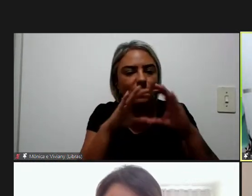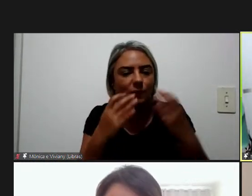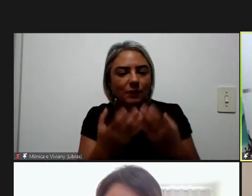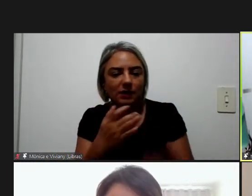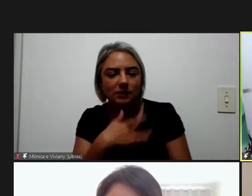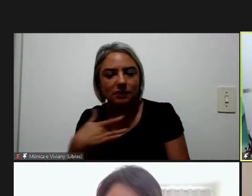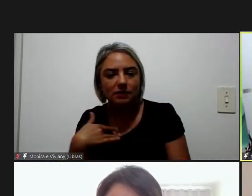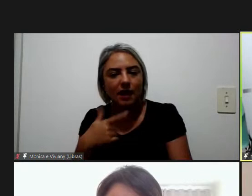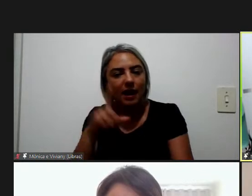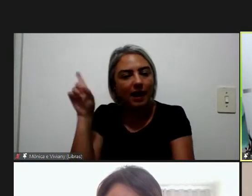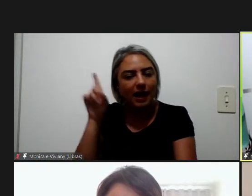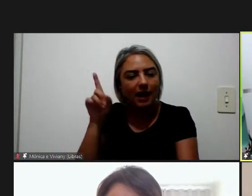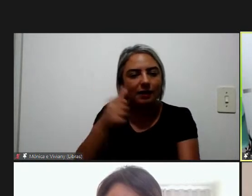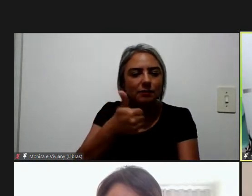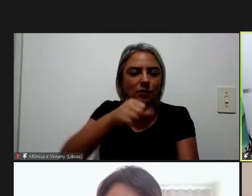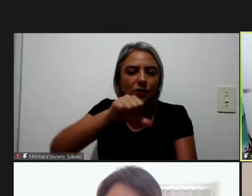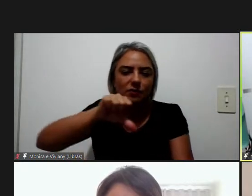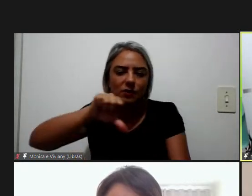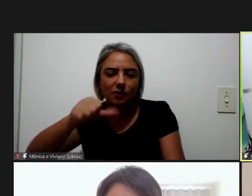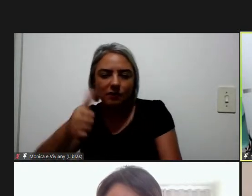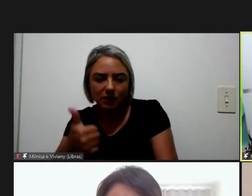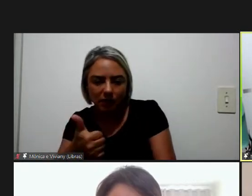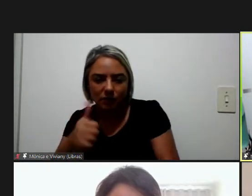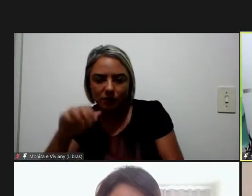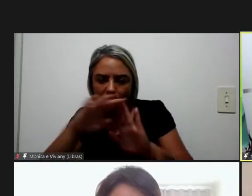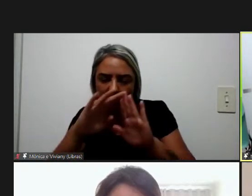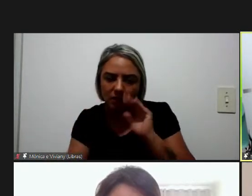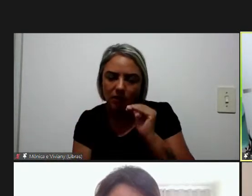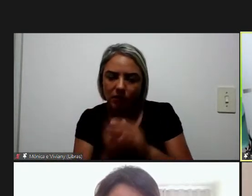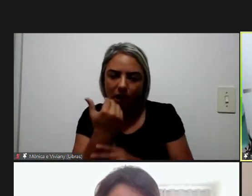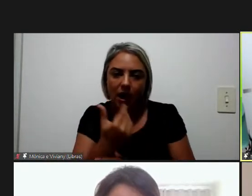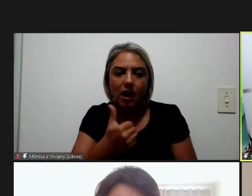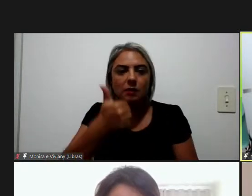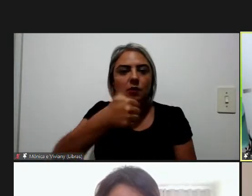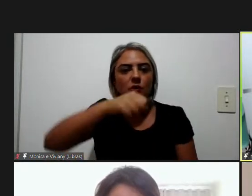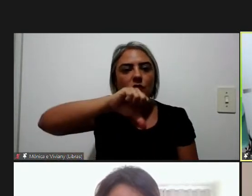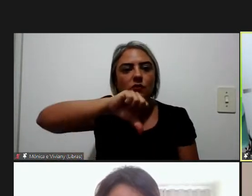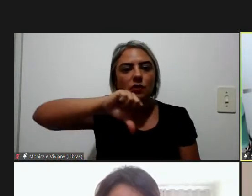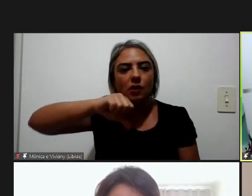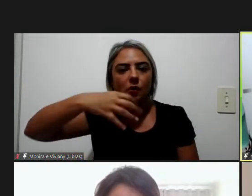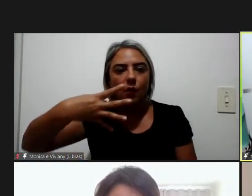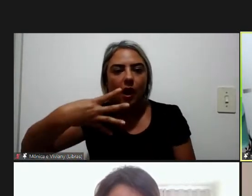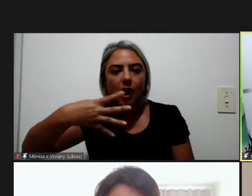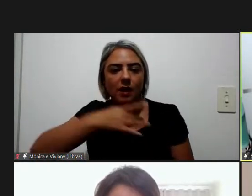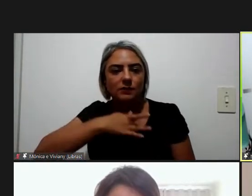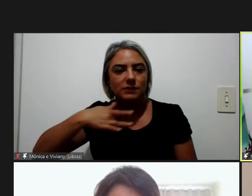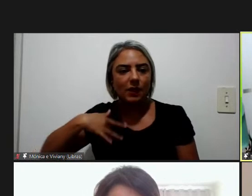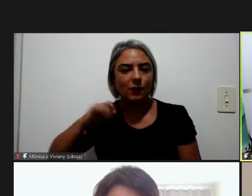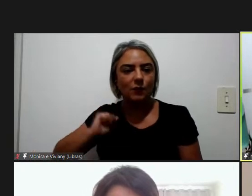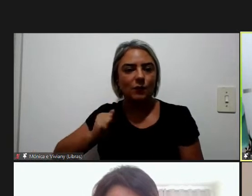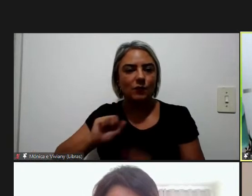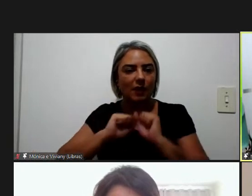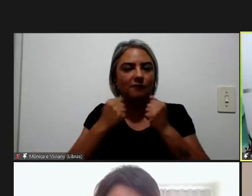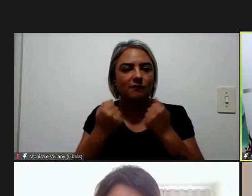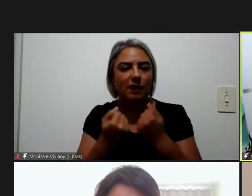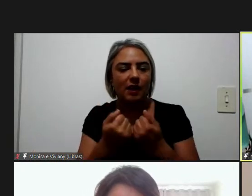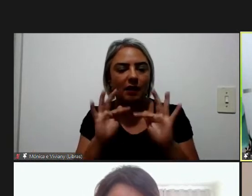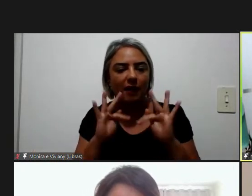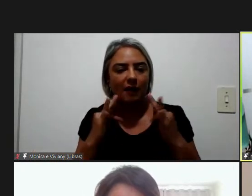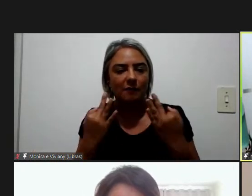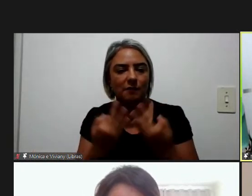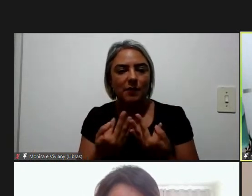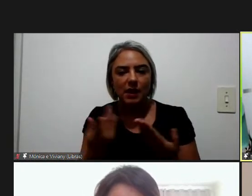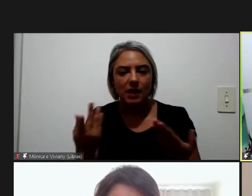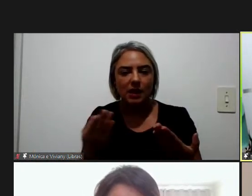the communitary agents in 1981. We had